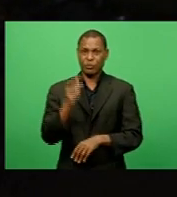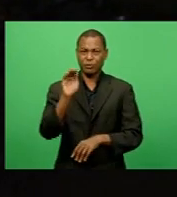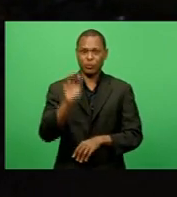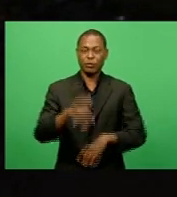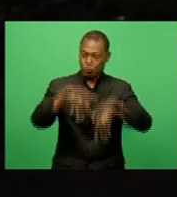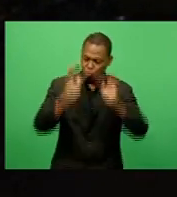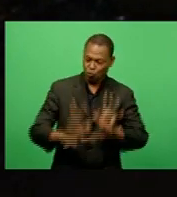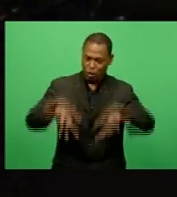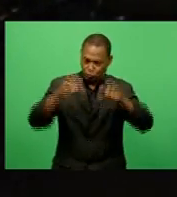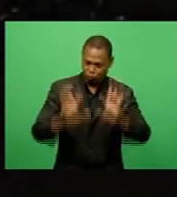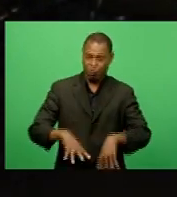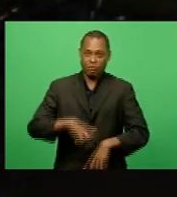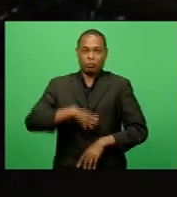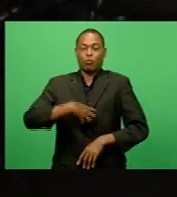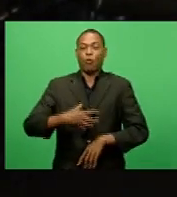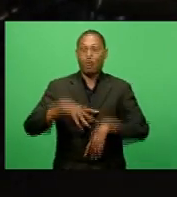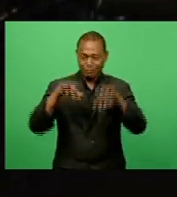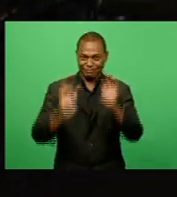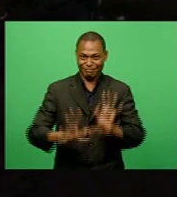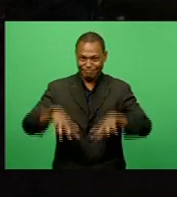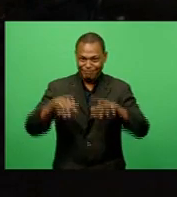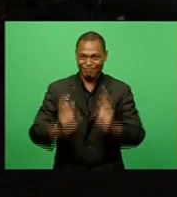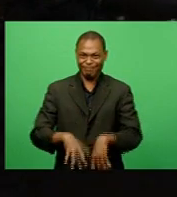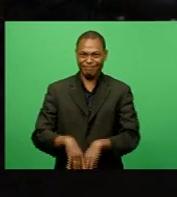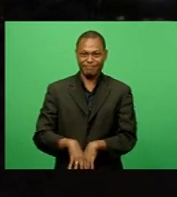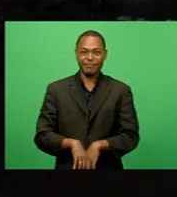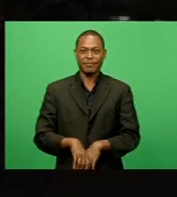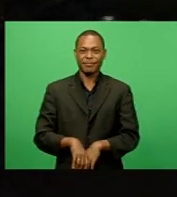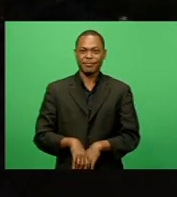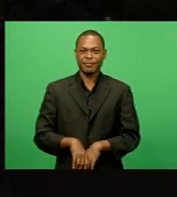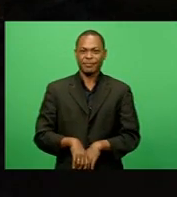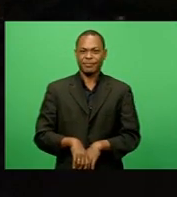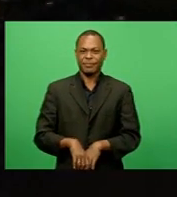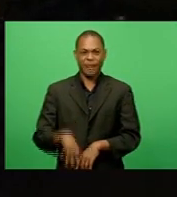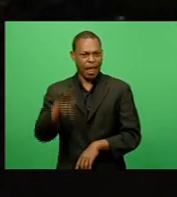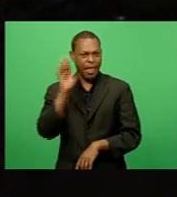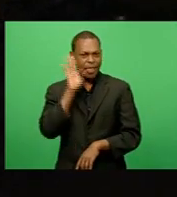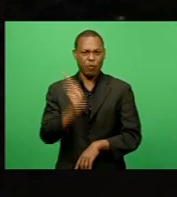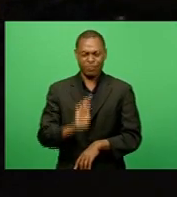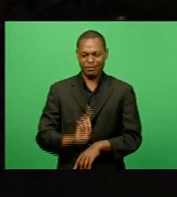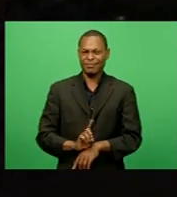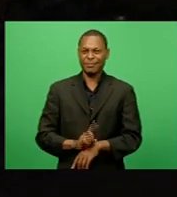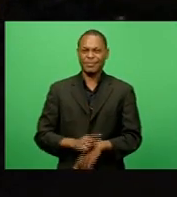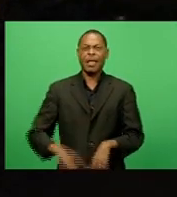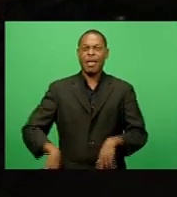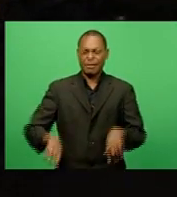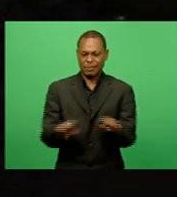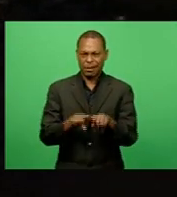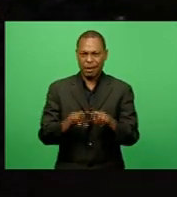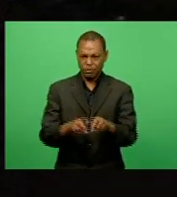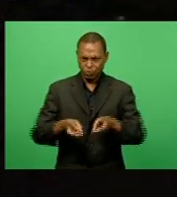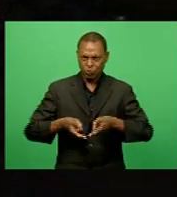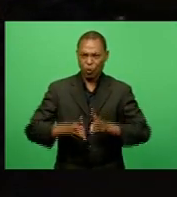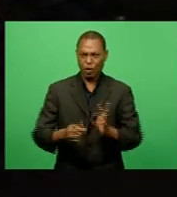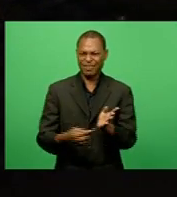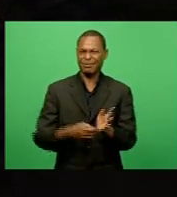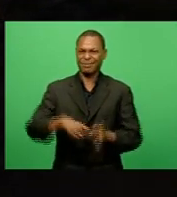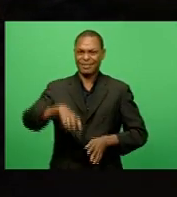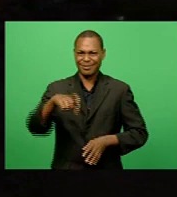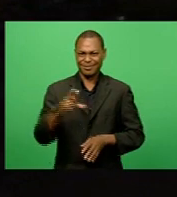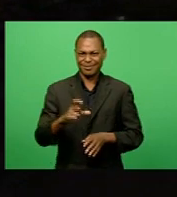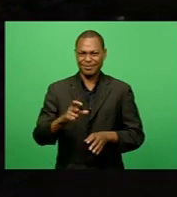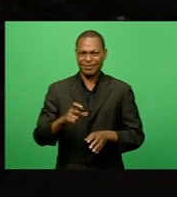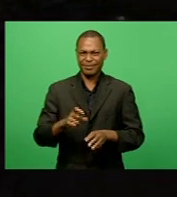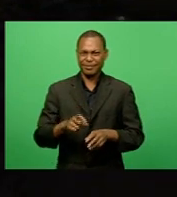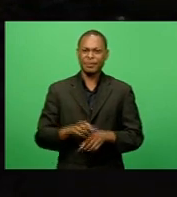rain and more rain. As you've heard earlier that TC Yasa will be following the path of TC Herald. Now those of you in Vanuatu will